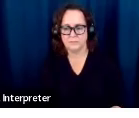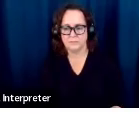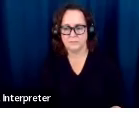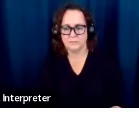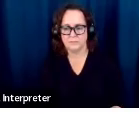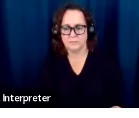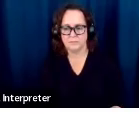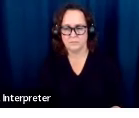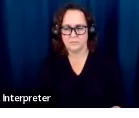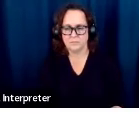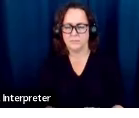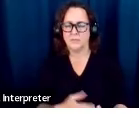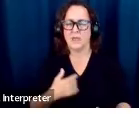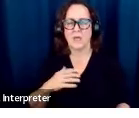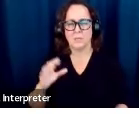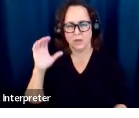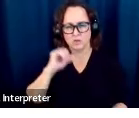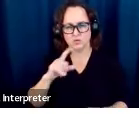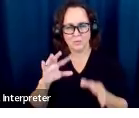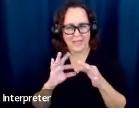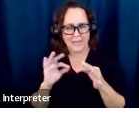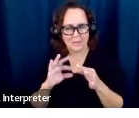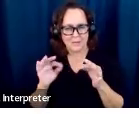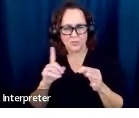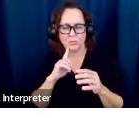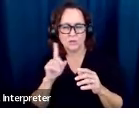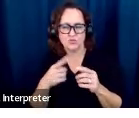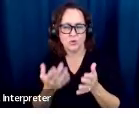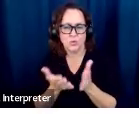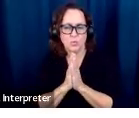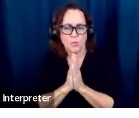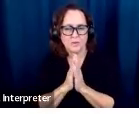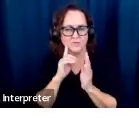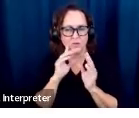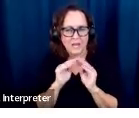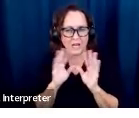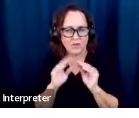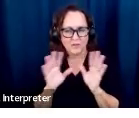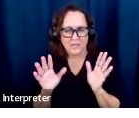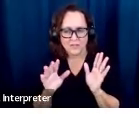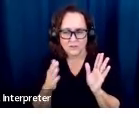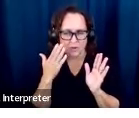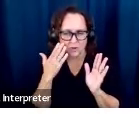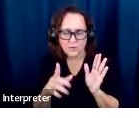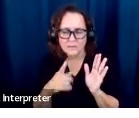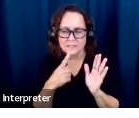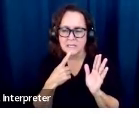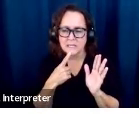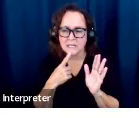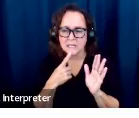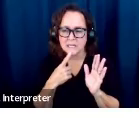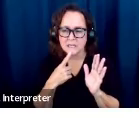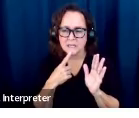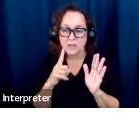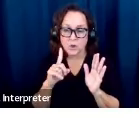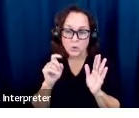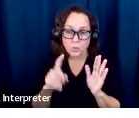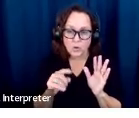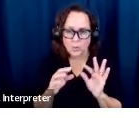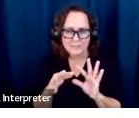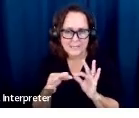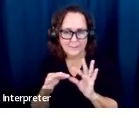Ellie, I'm assuming this next comment from Angie is just a request for clarification. I don't know if it's a question or a